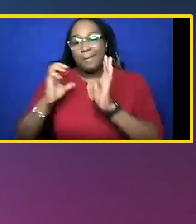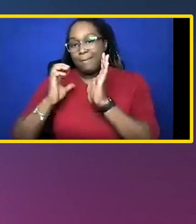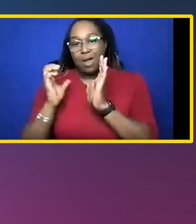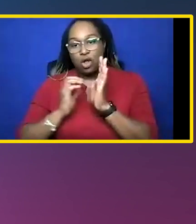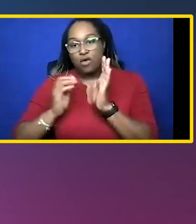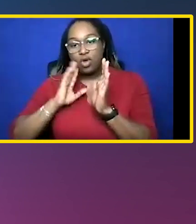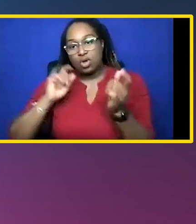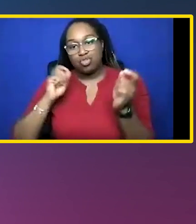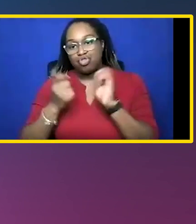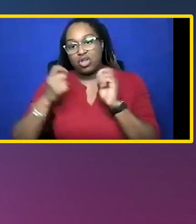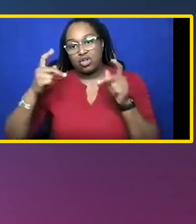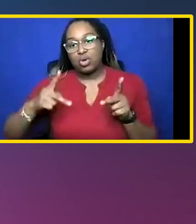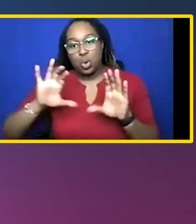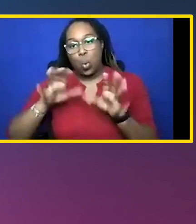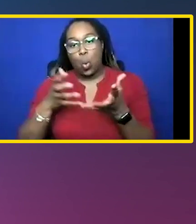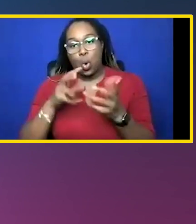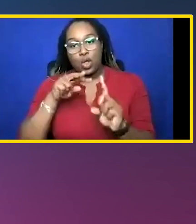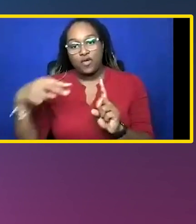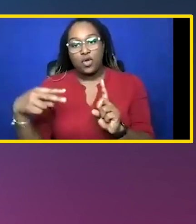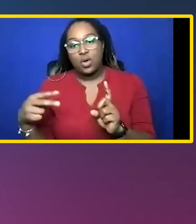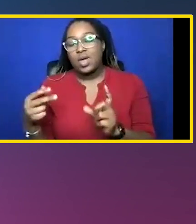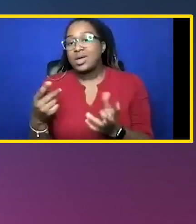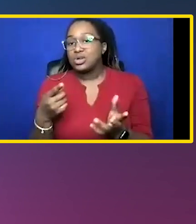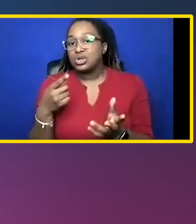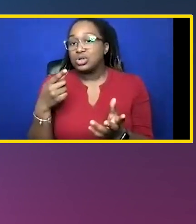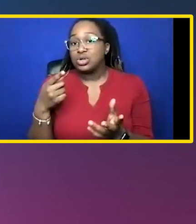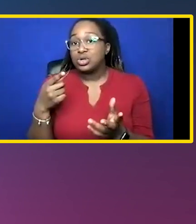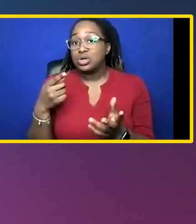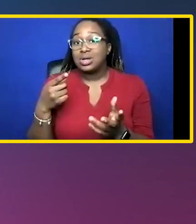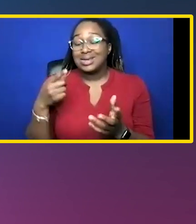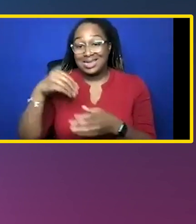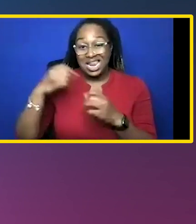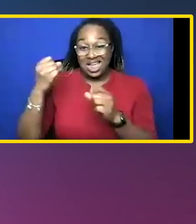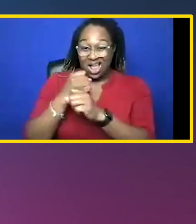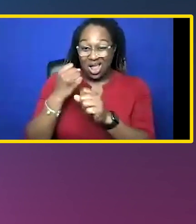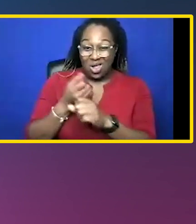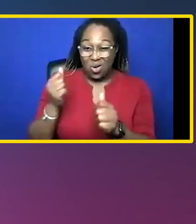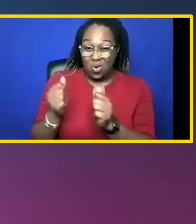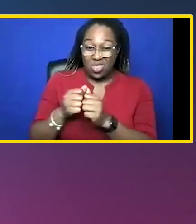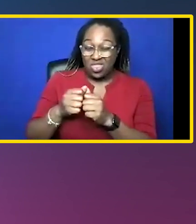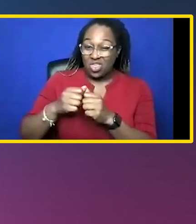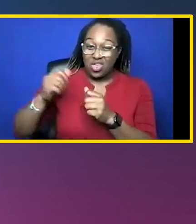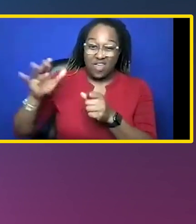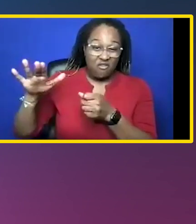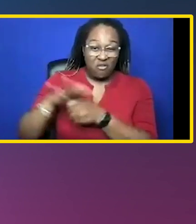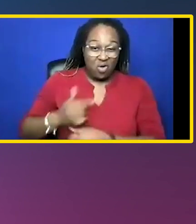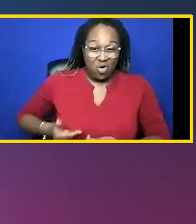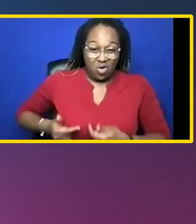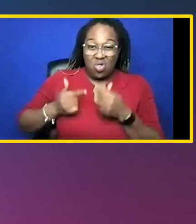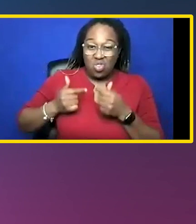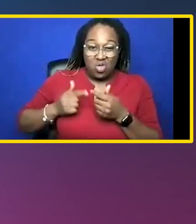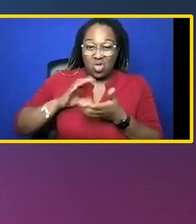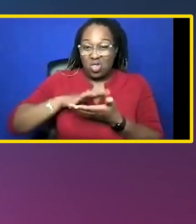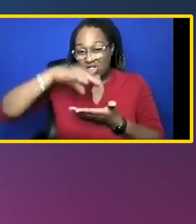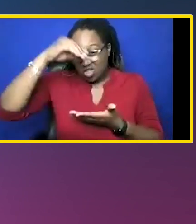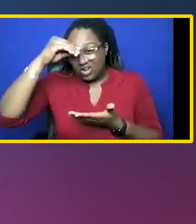going to change a person's worldview. And two, you are in combat with their entire learning history, the entire